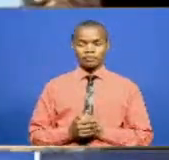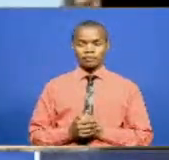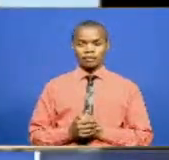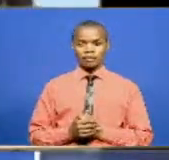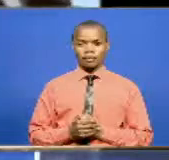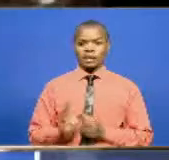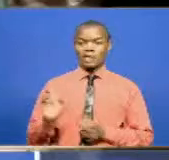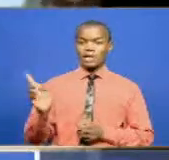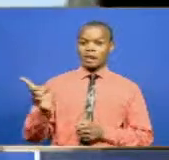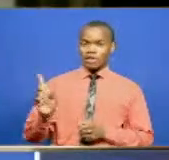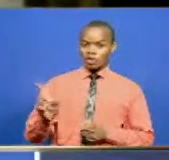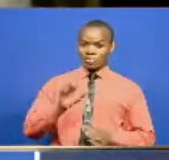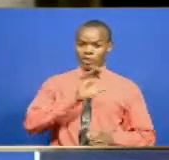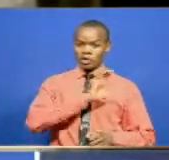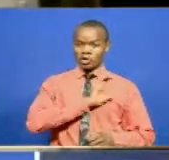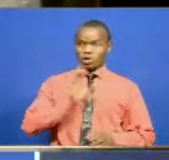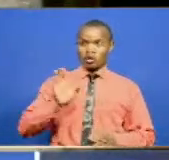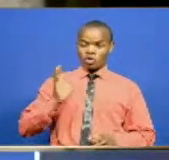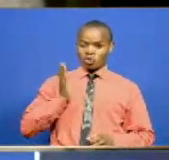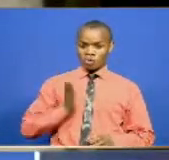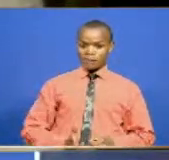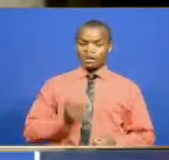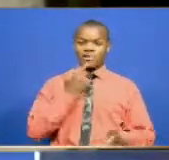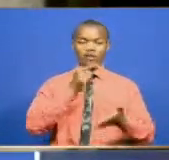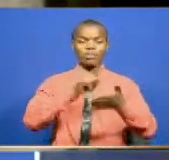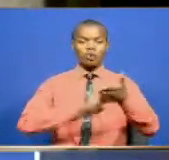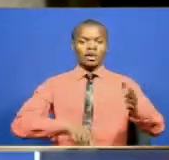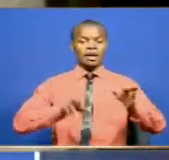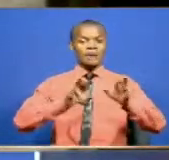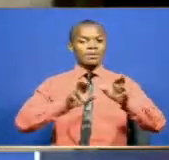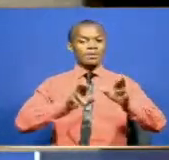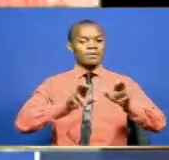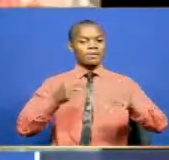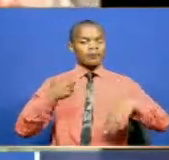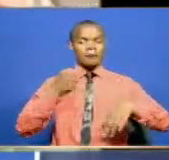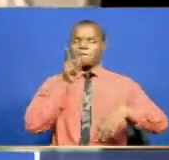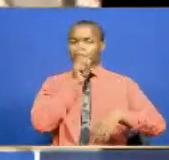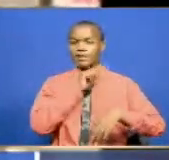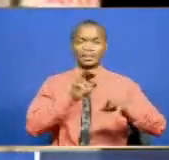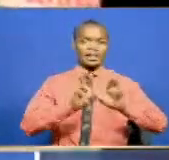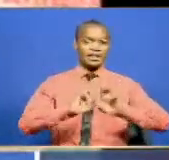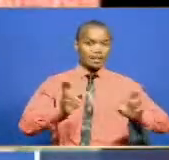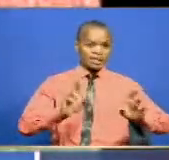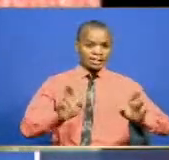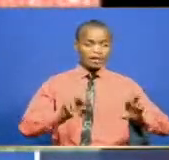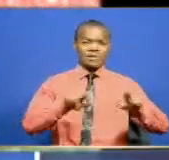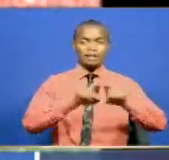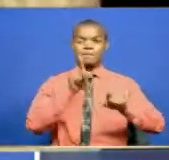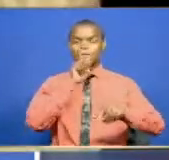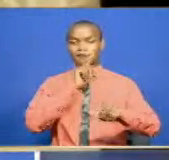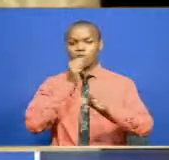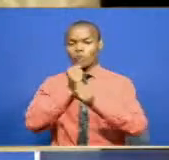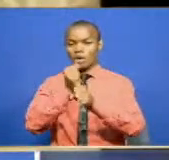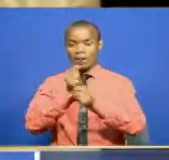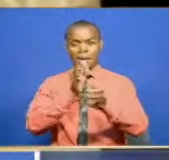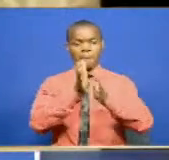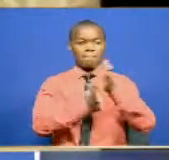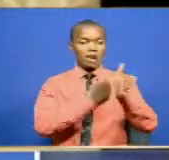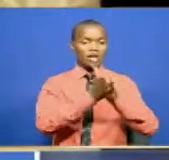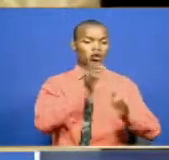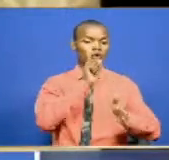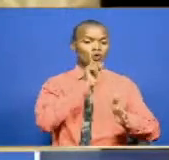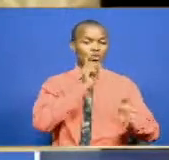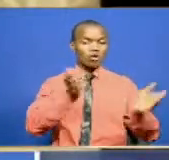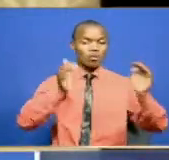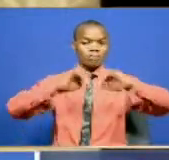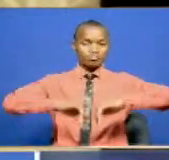Nairobi Regional Commissioner James Kianda says all preparations are complete ahead of Saturday's event. The ICT